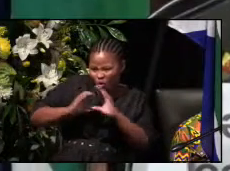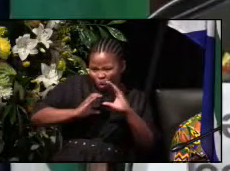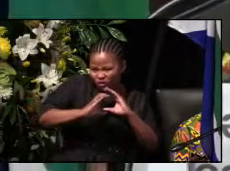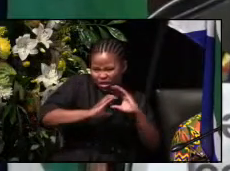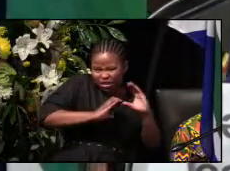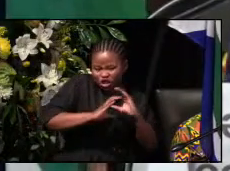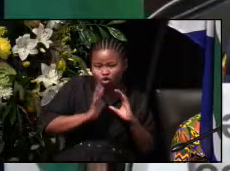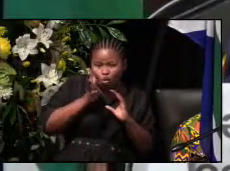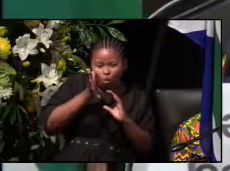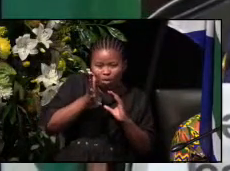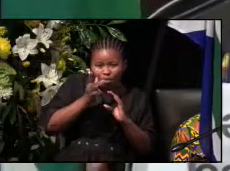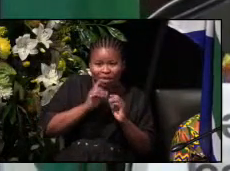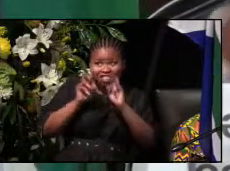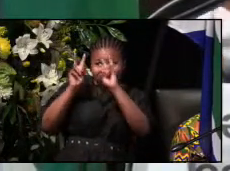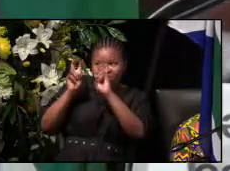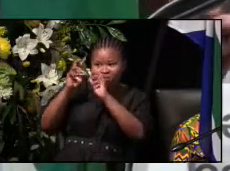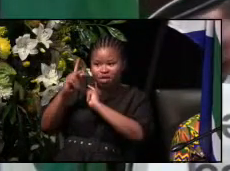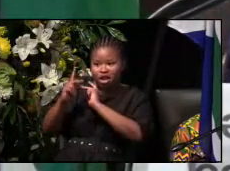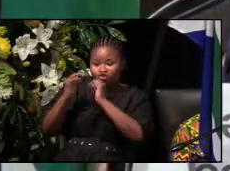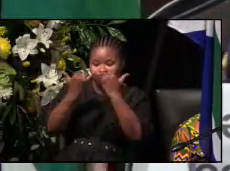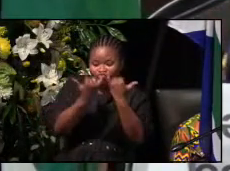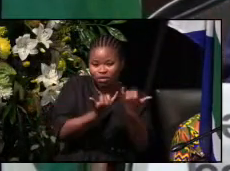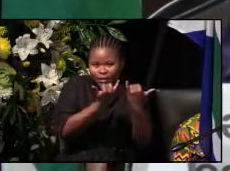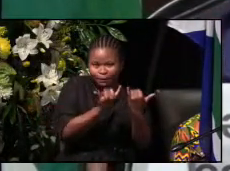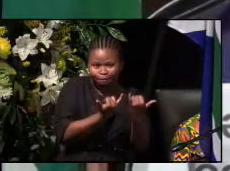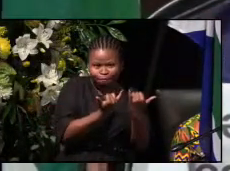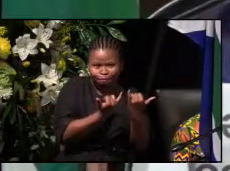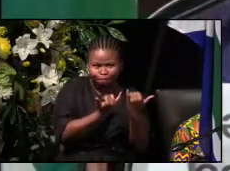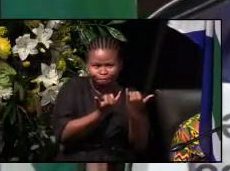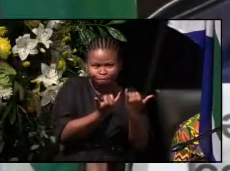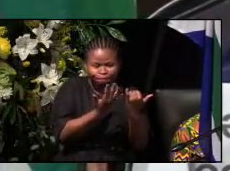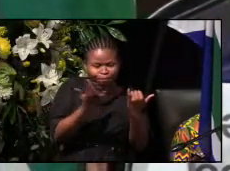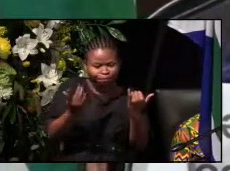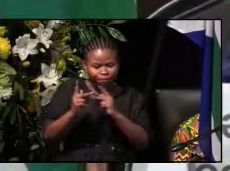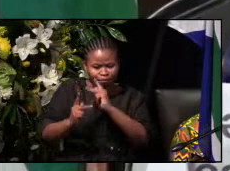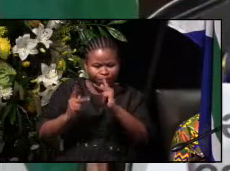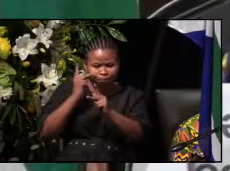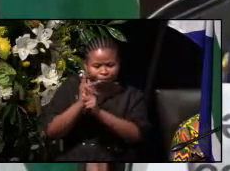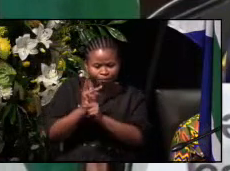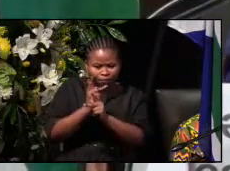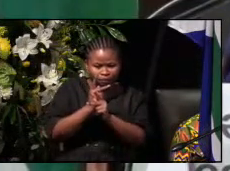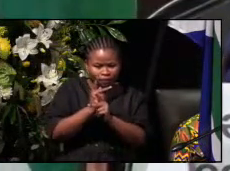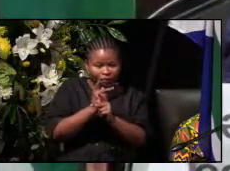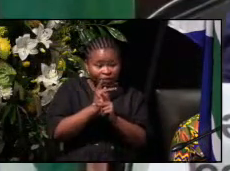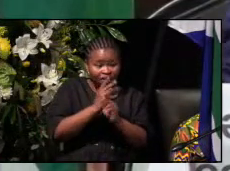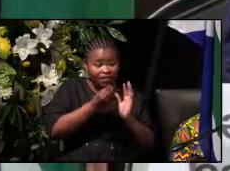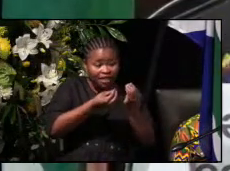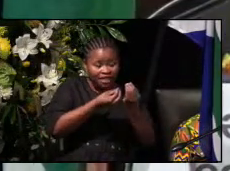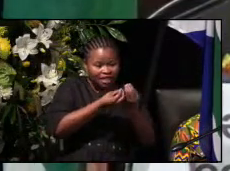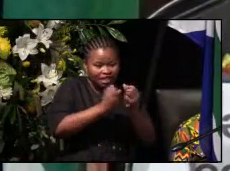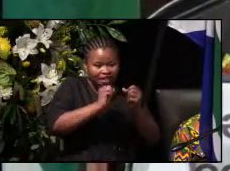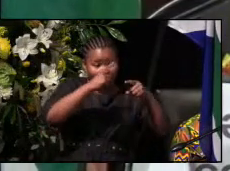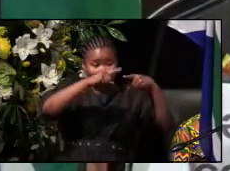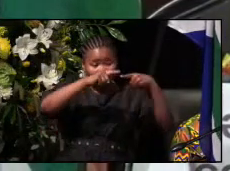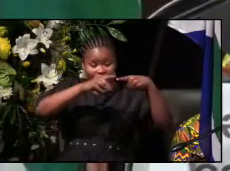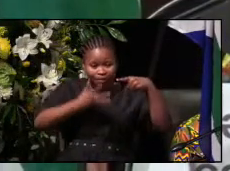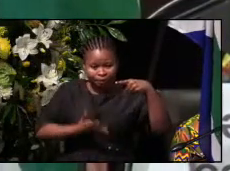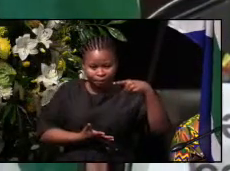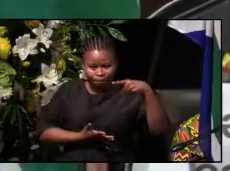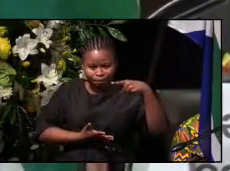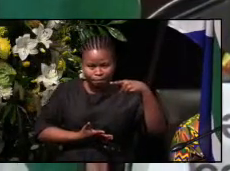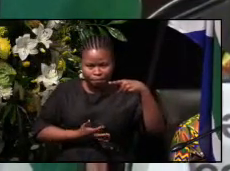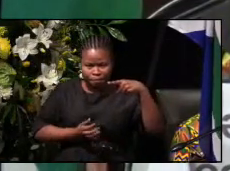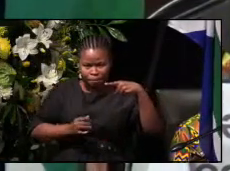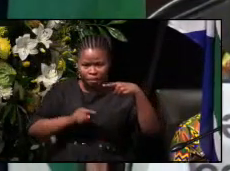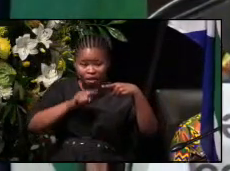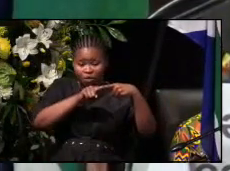relate to the theme of tonight but also the the realities on the ground and the first consideration